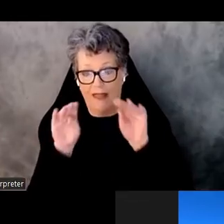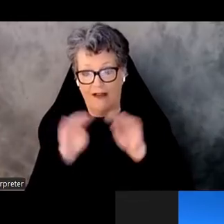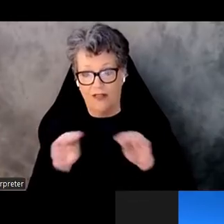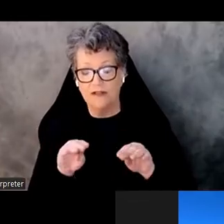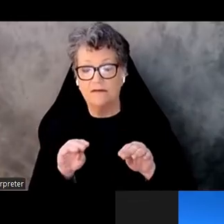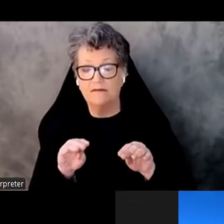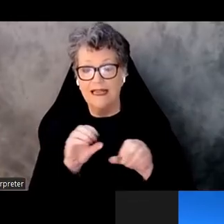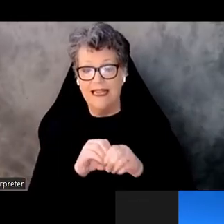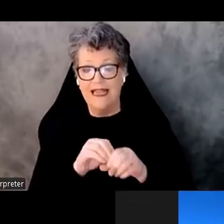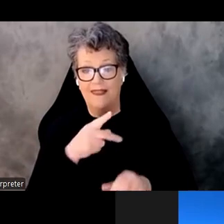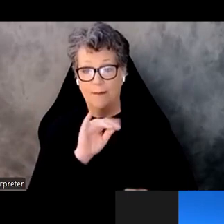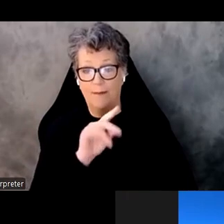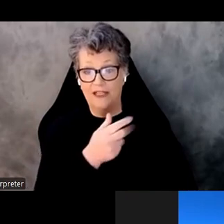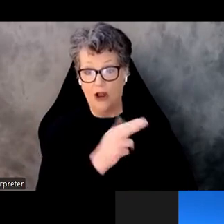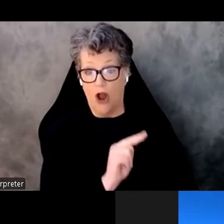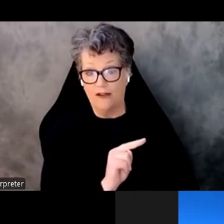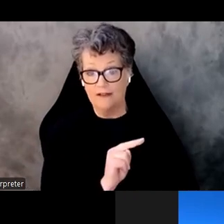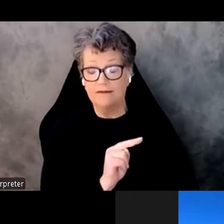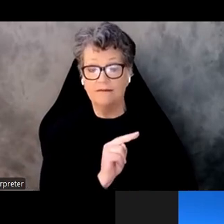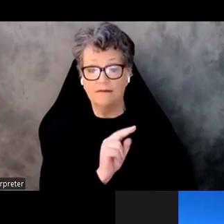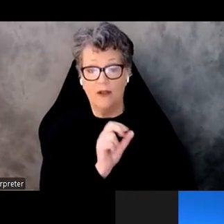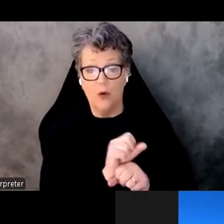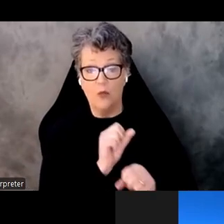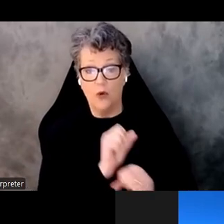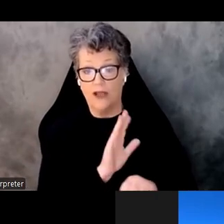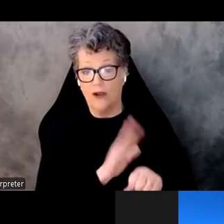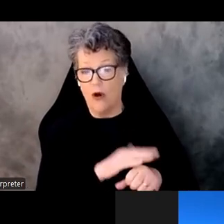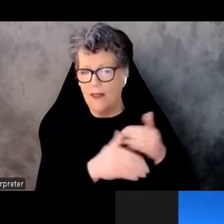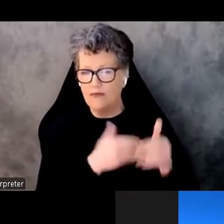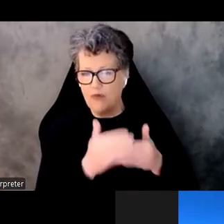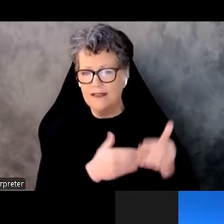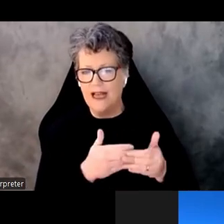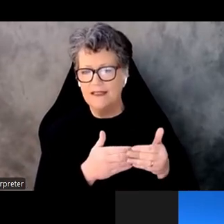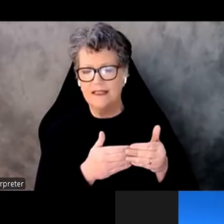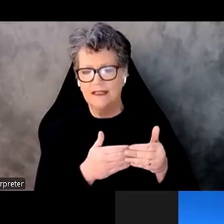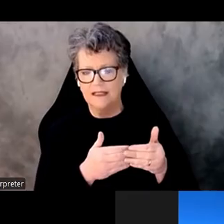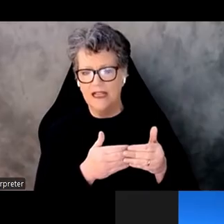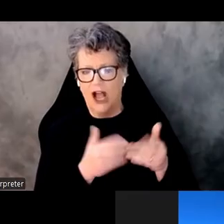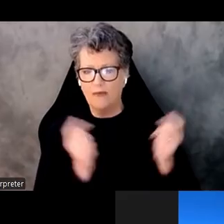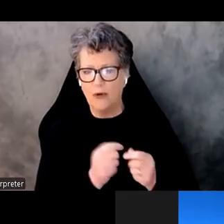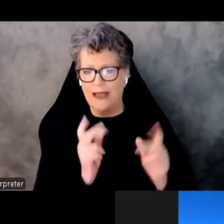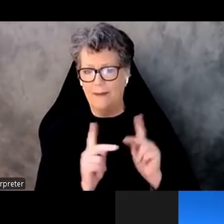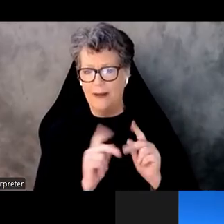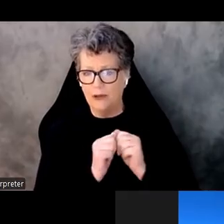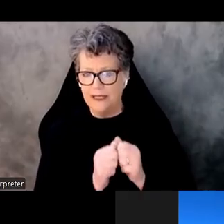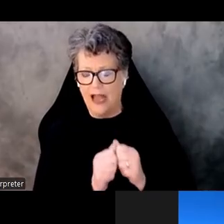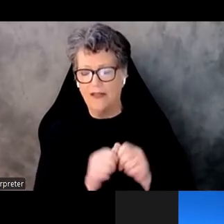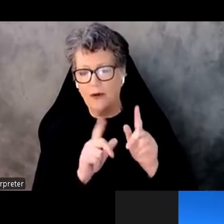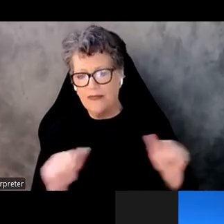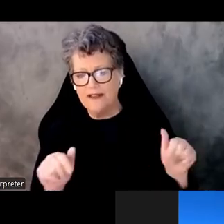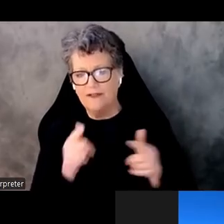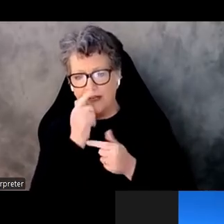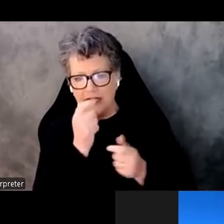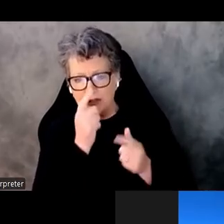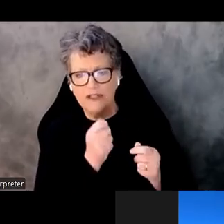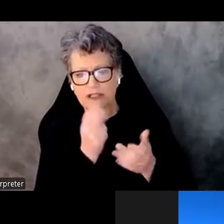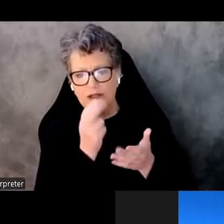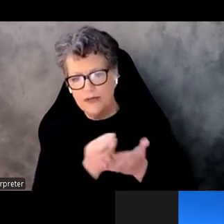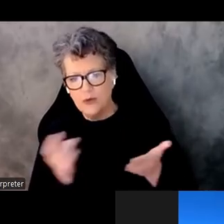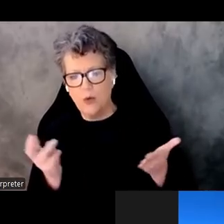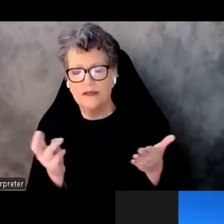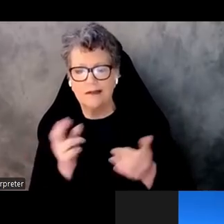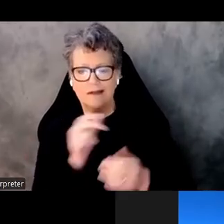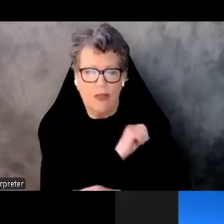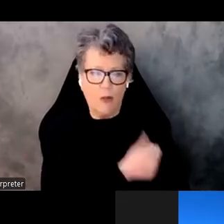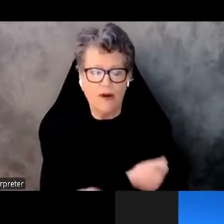in the Pentagon, working on kind of the process of bringing people together with different interests and resources and